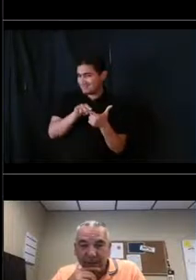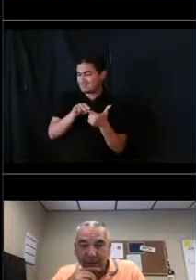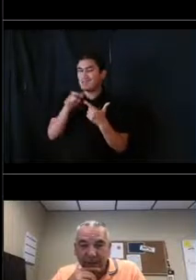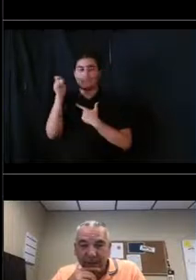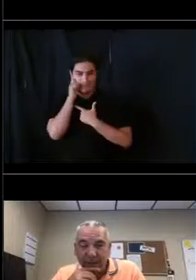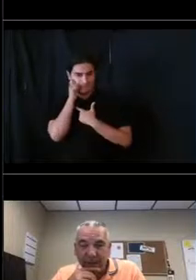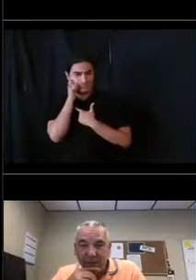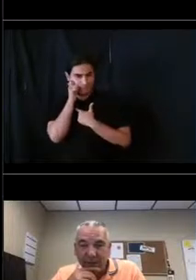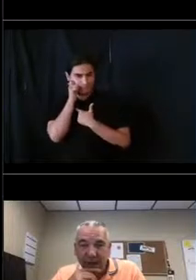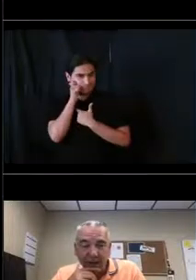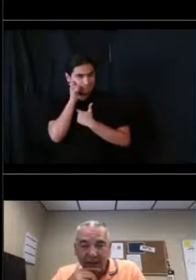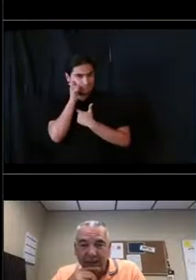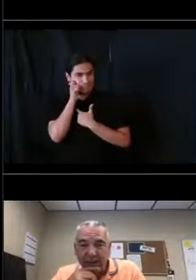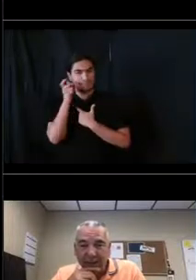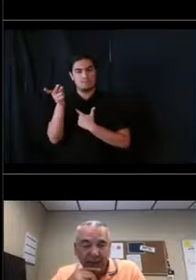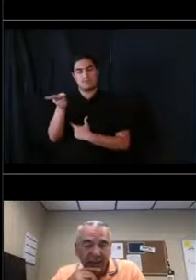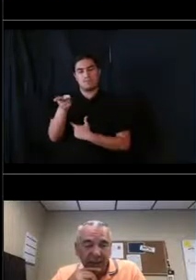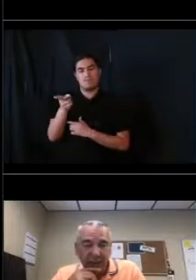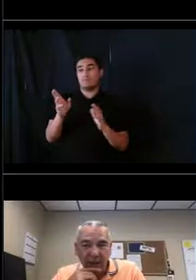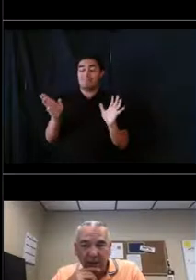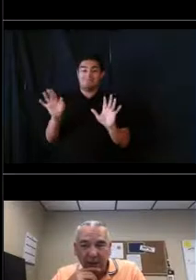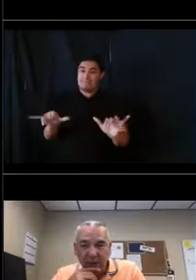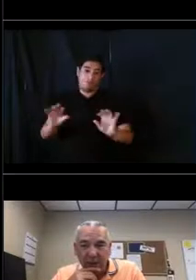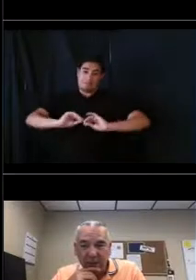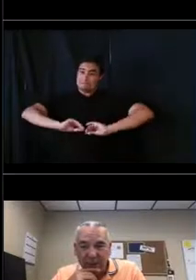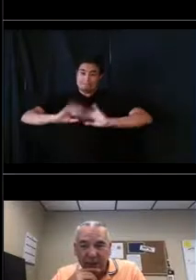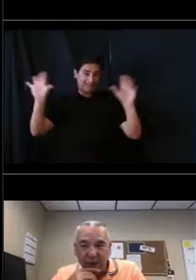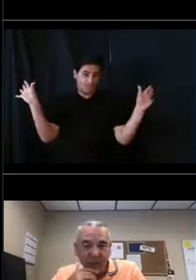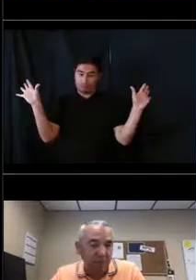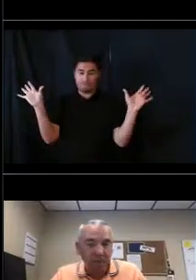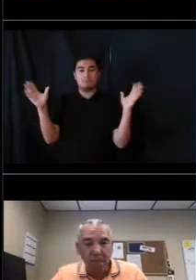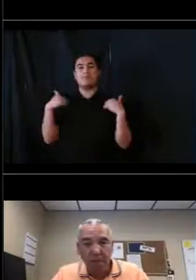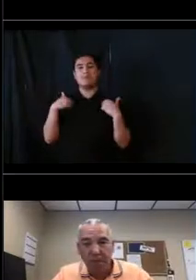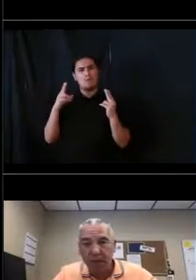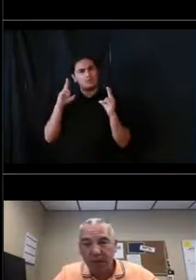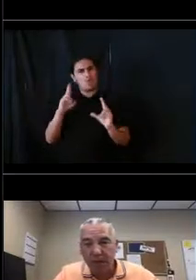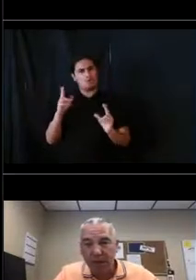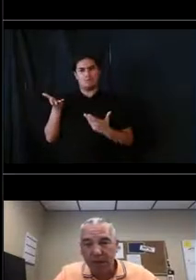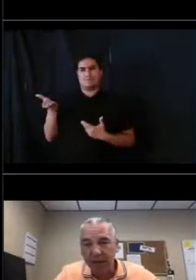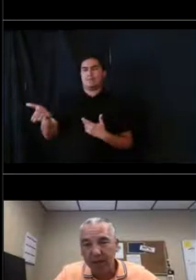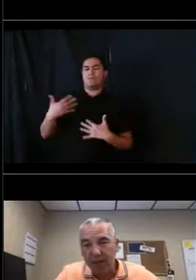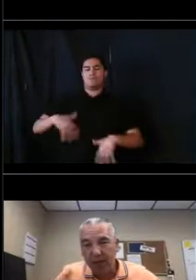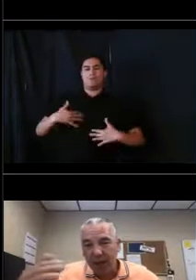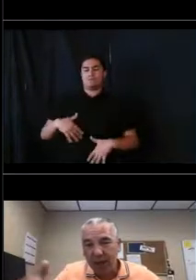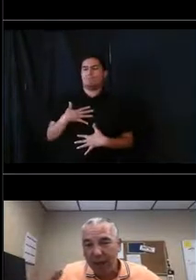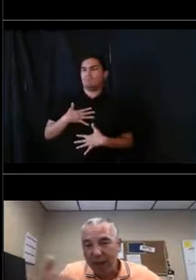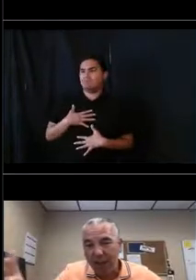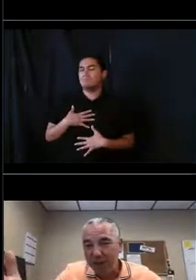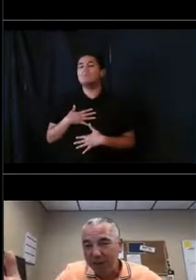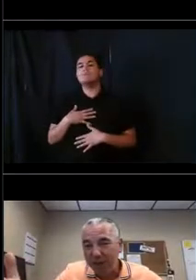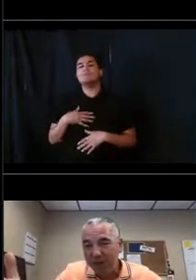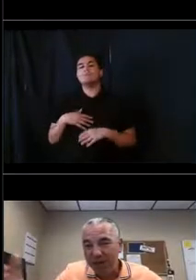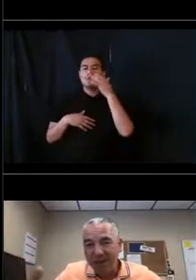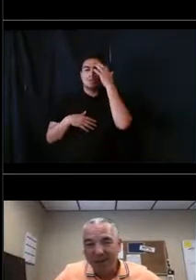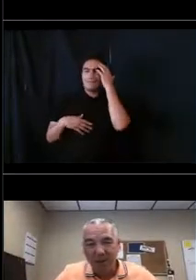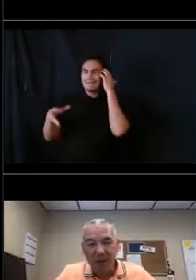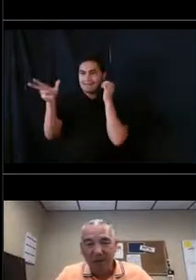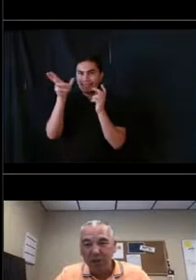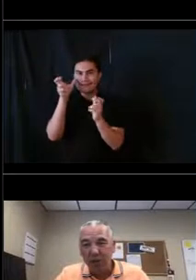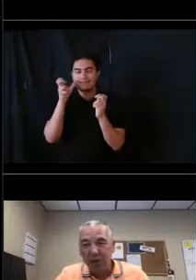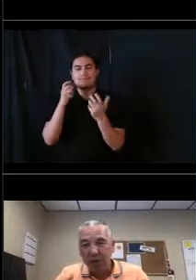race and uh it was loud and clear again i was honored to be there and participate and listen but and maybe i should know